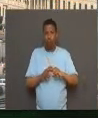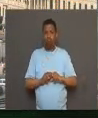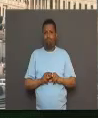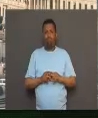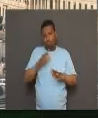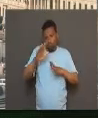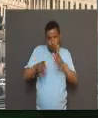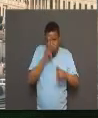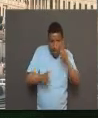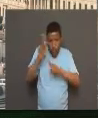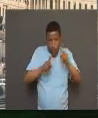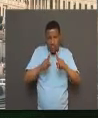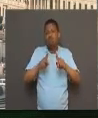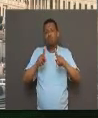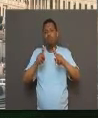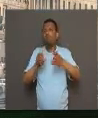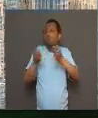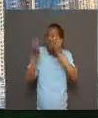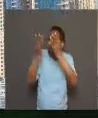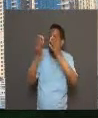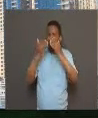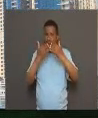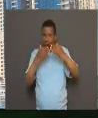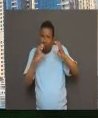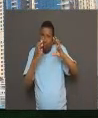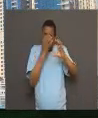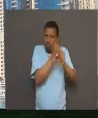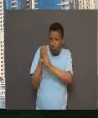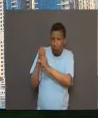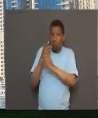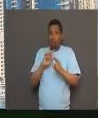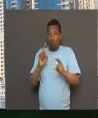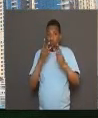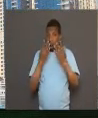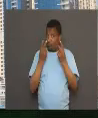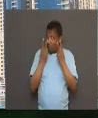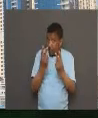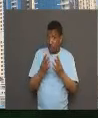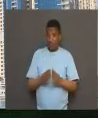size of population, and their occupations.